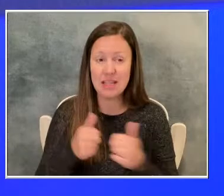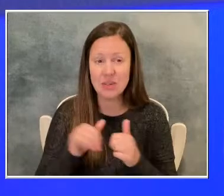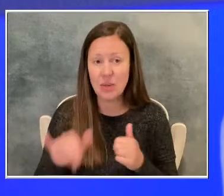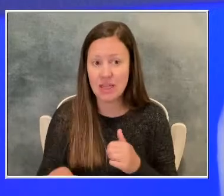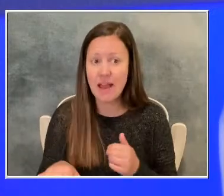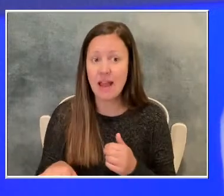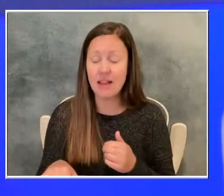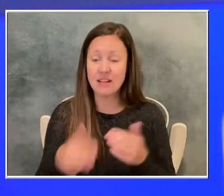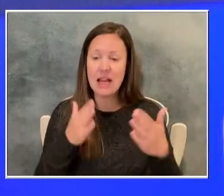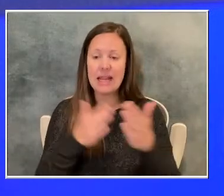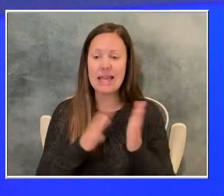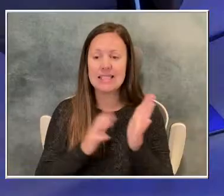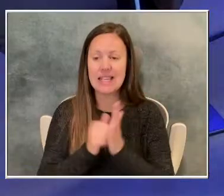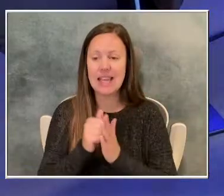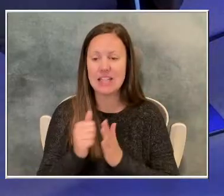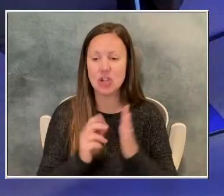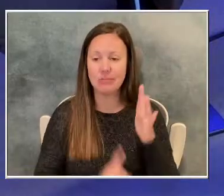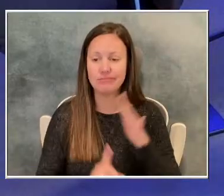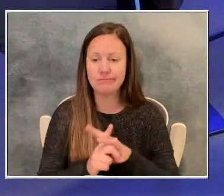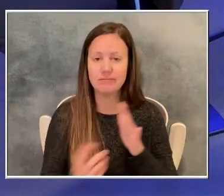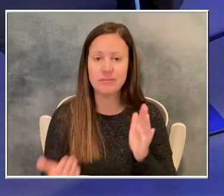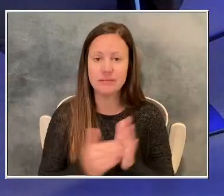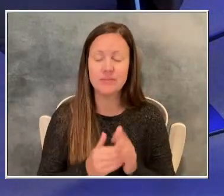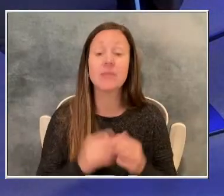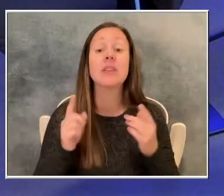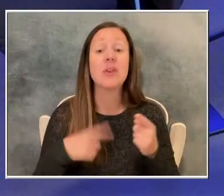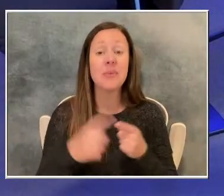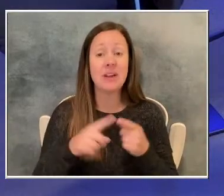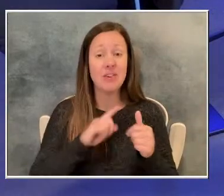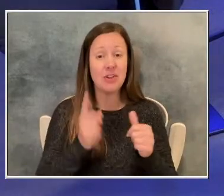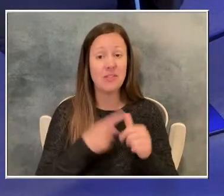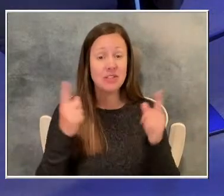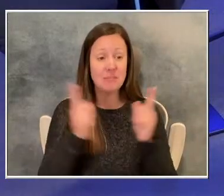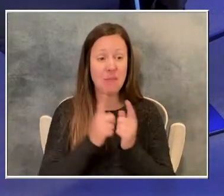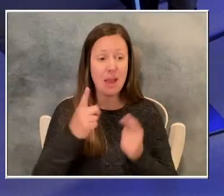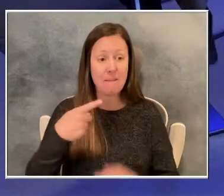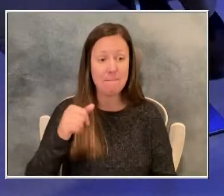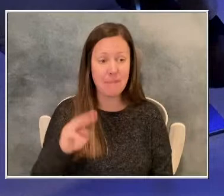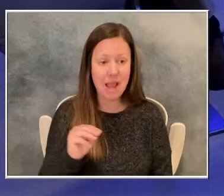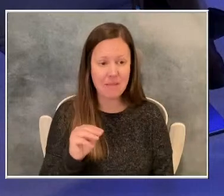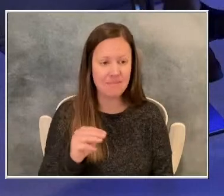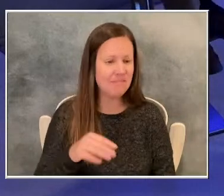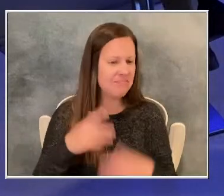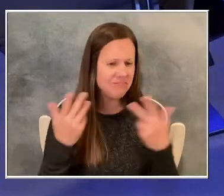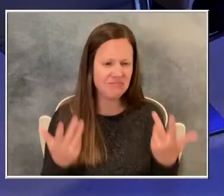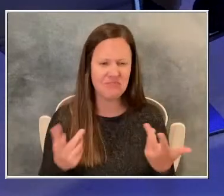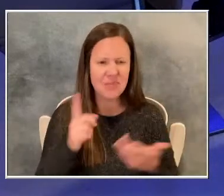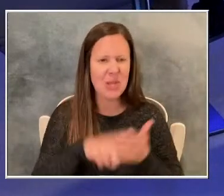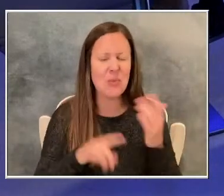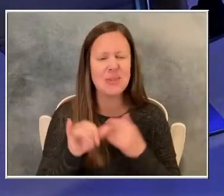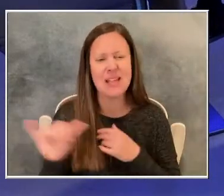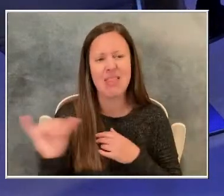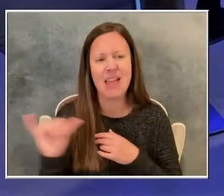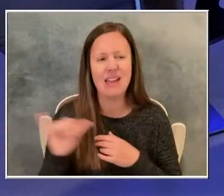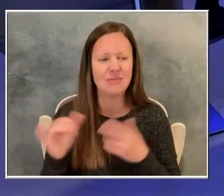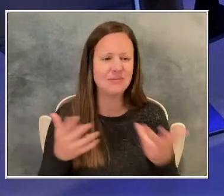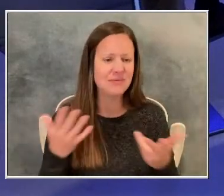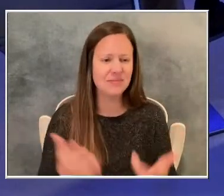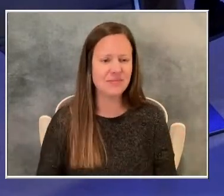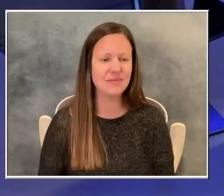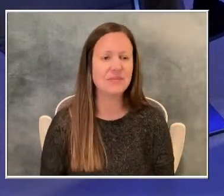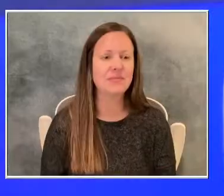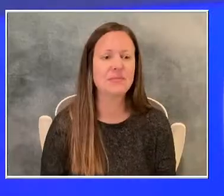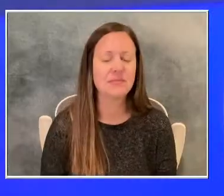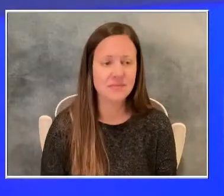cancer coming back. So when you first met Pam, tell us what that was like and what you were looking at with her. So with her type of